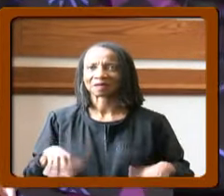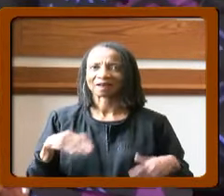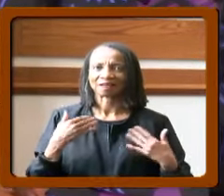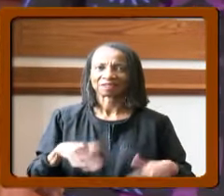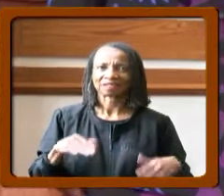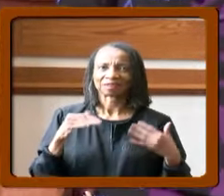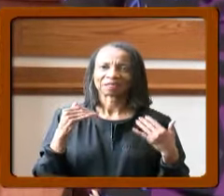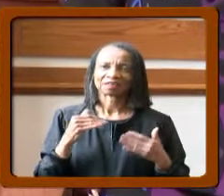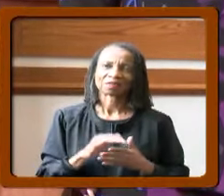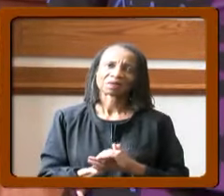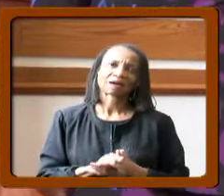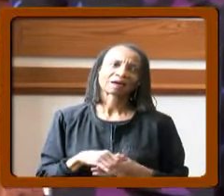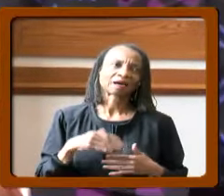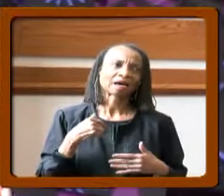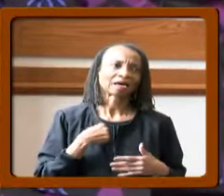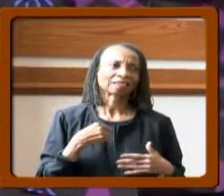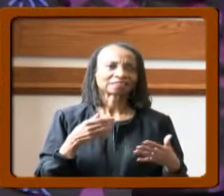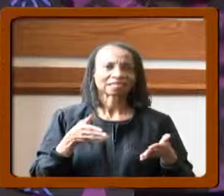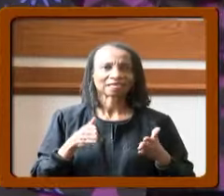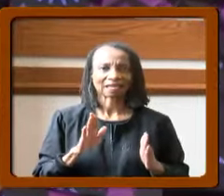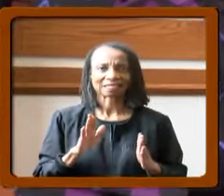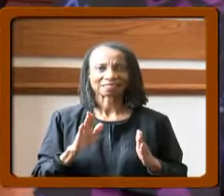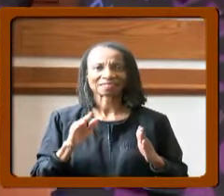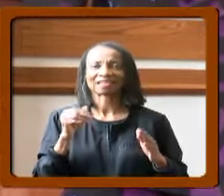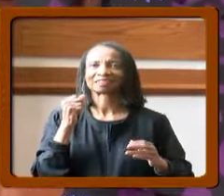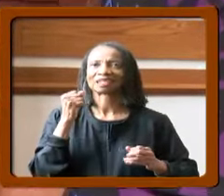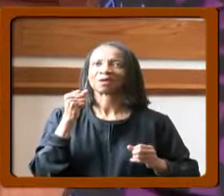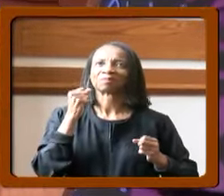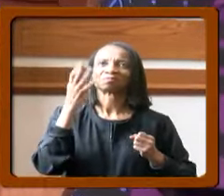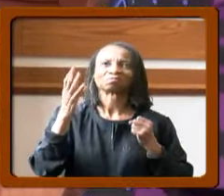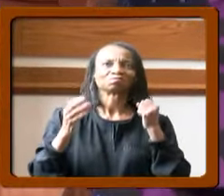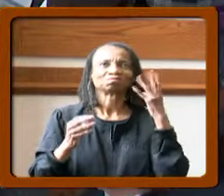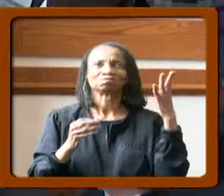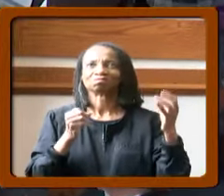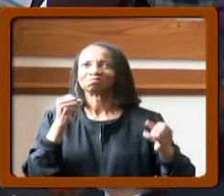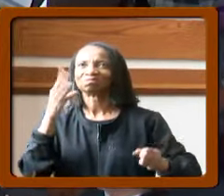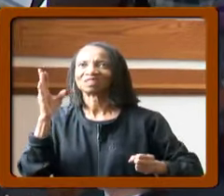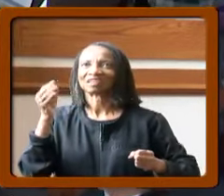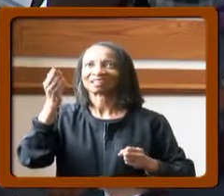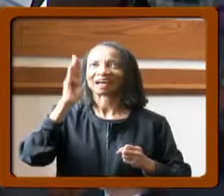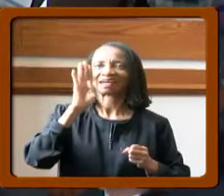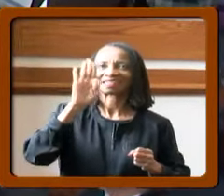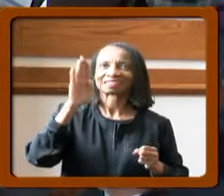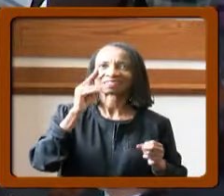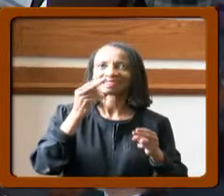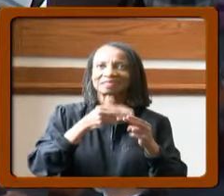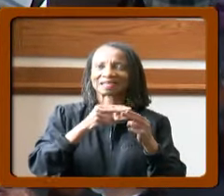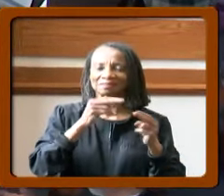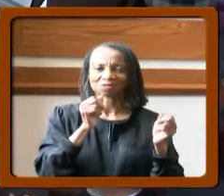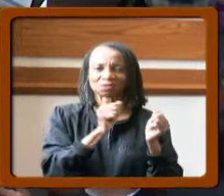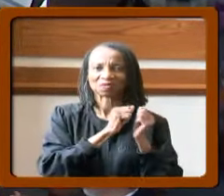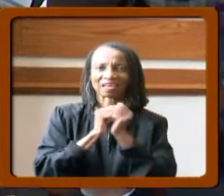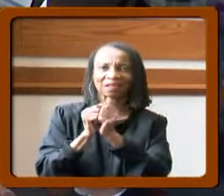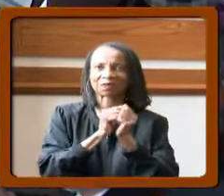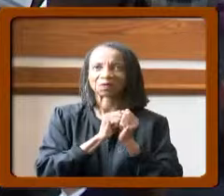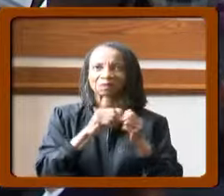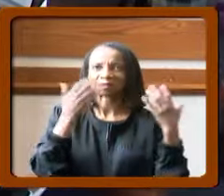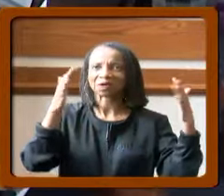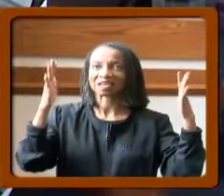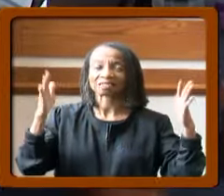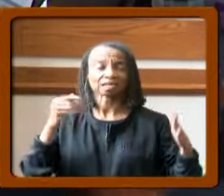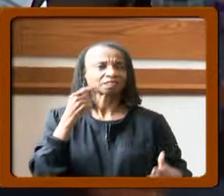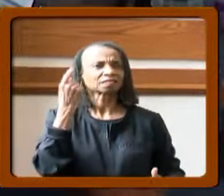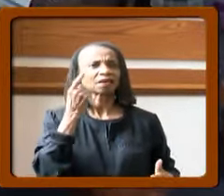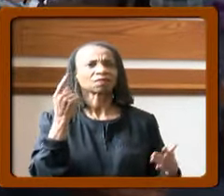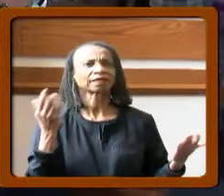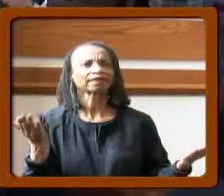the Lord with me and let us exalt God's name together. Is there anybody here who came